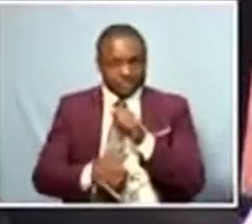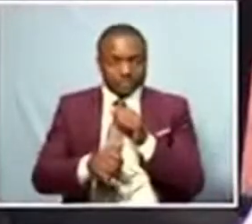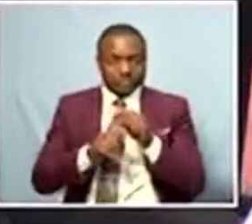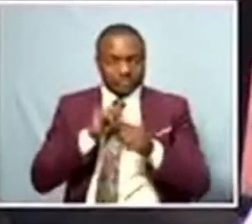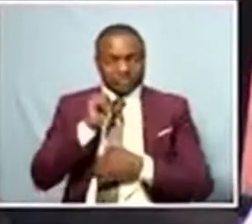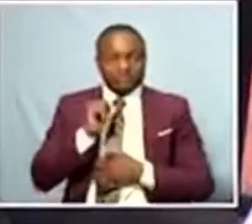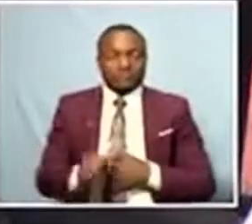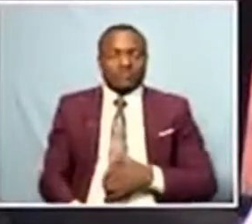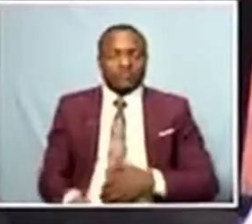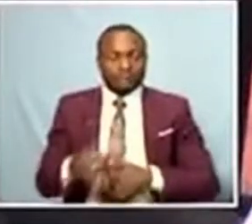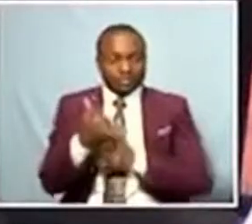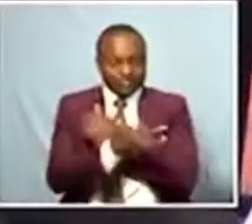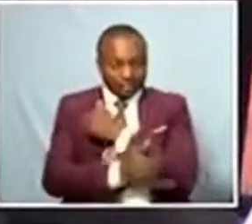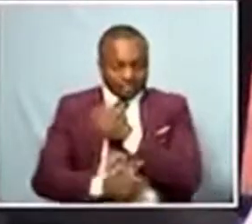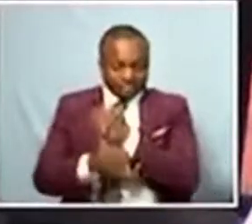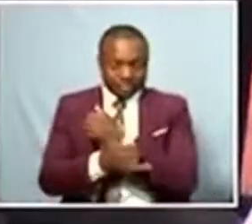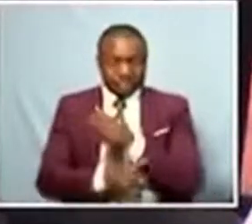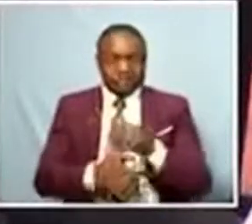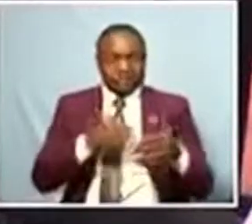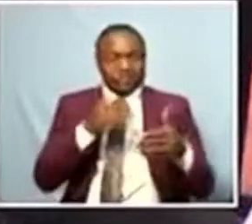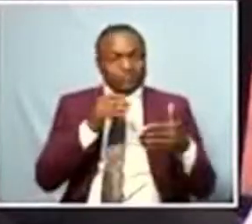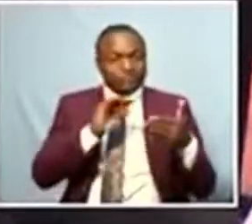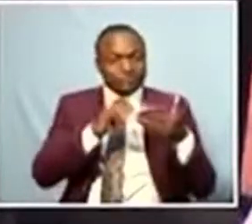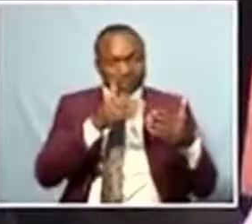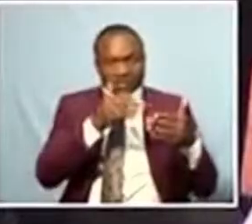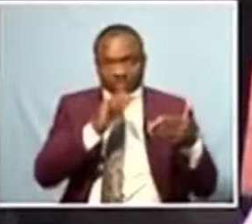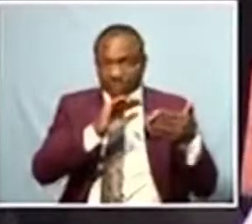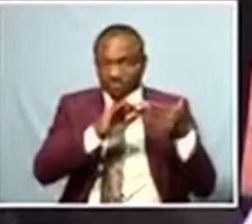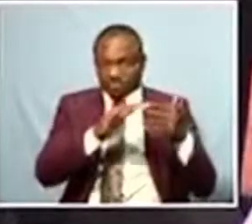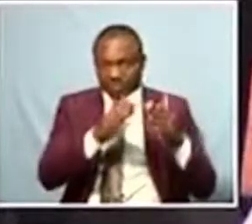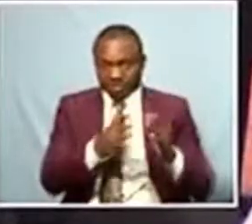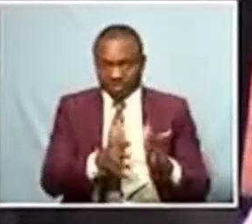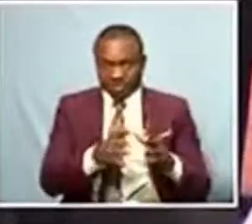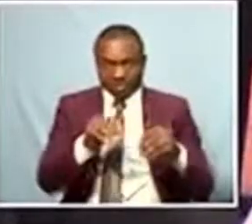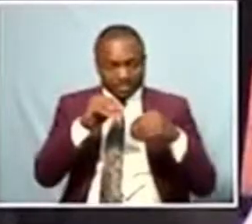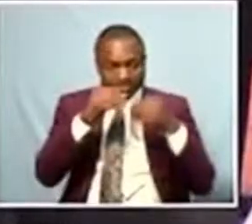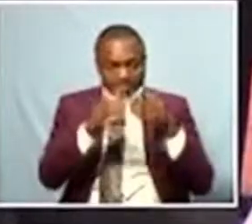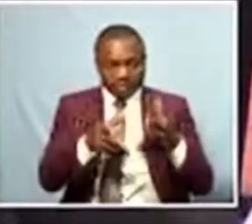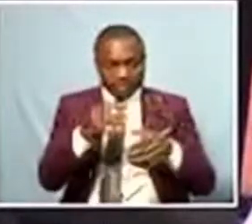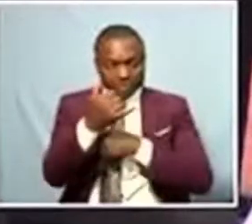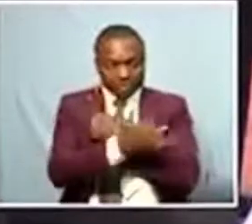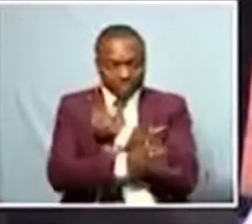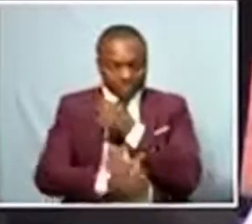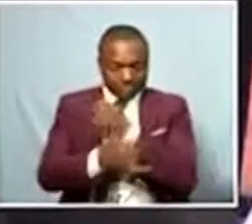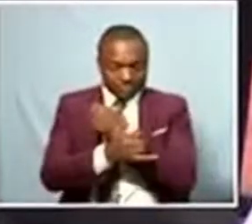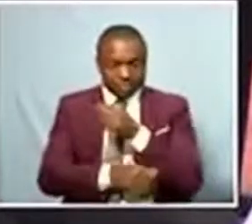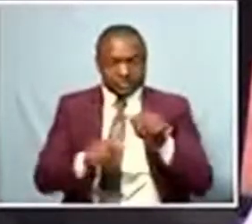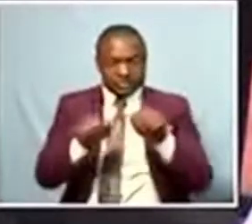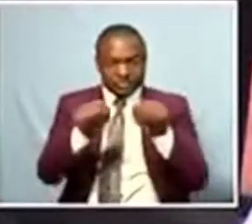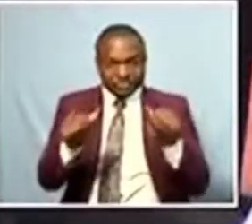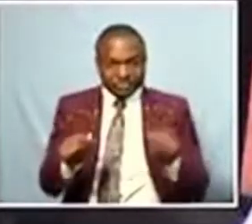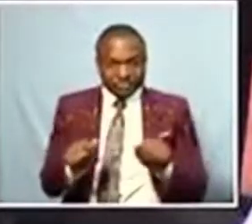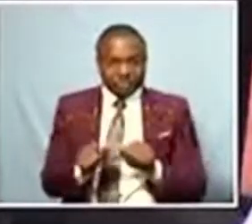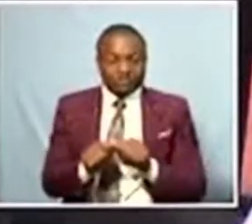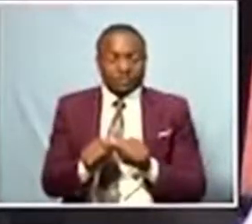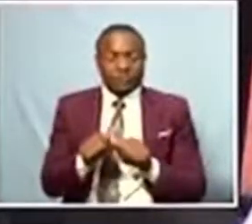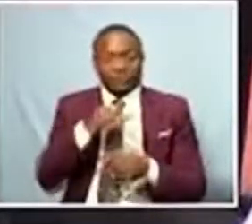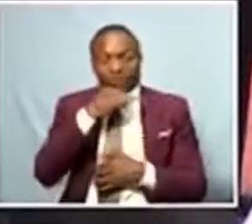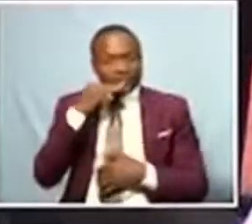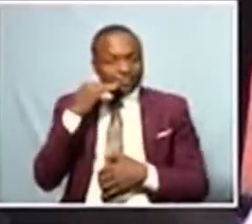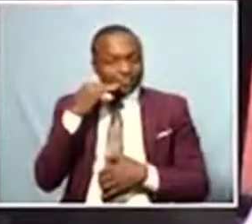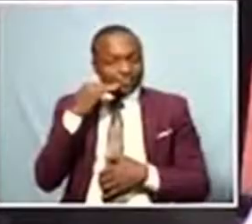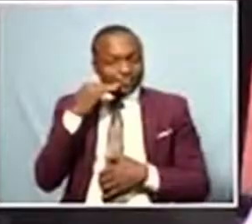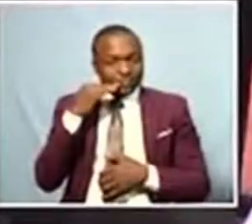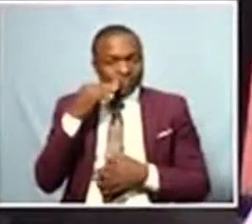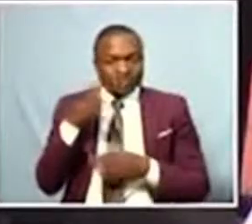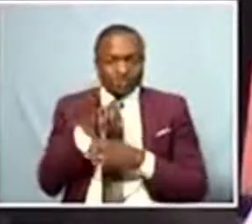our neighbors. Is giving that opportunity that especially in areas like farming, in the